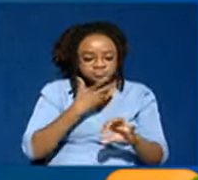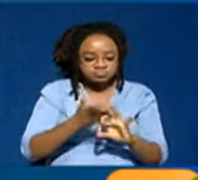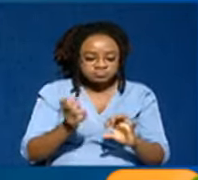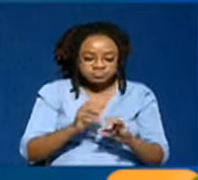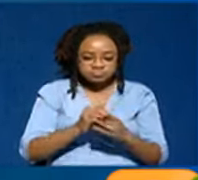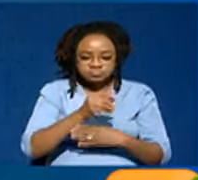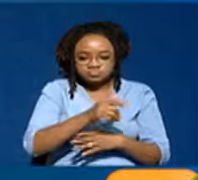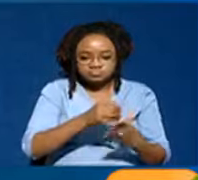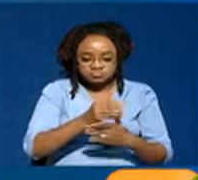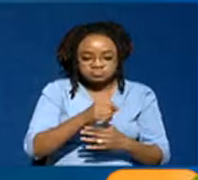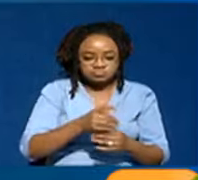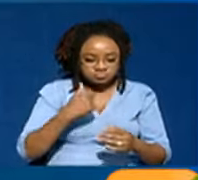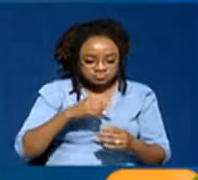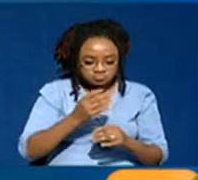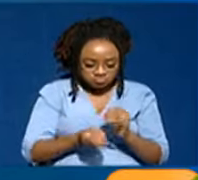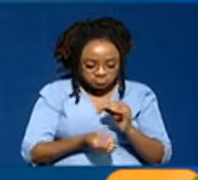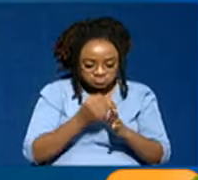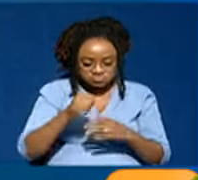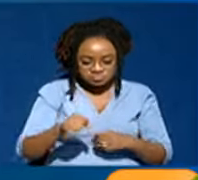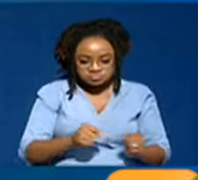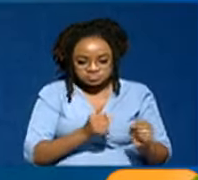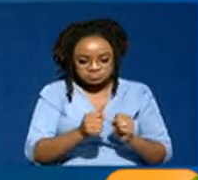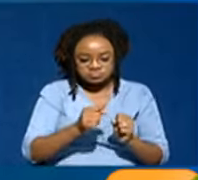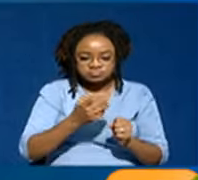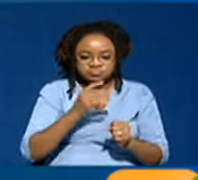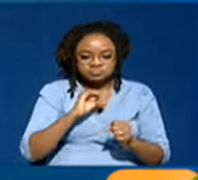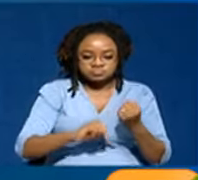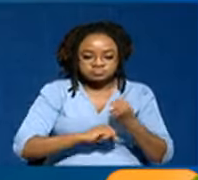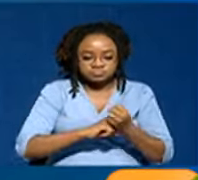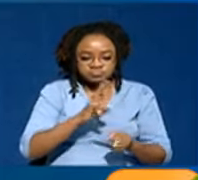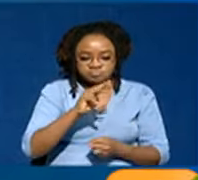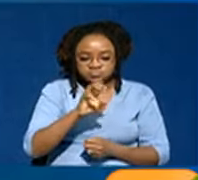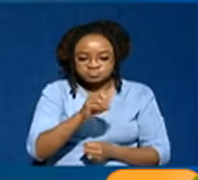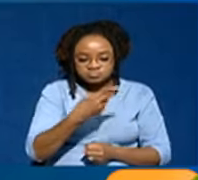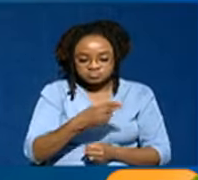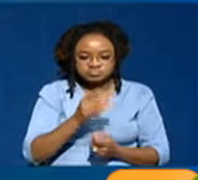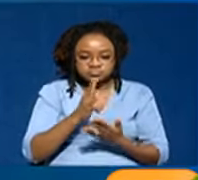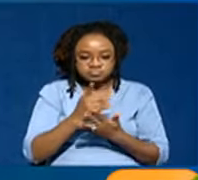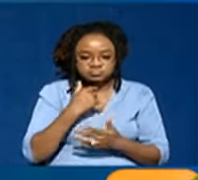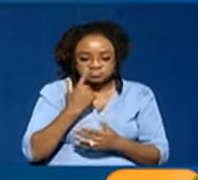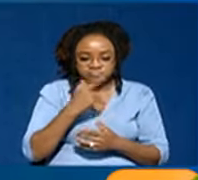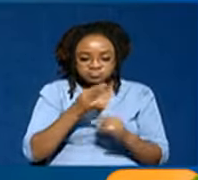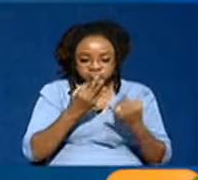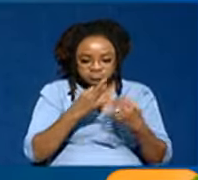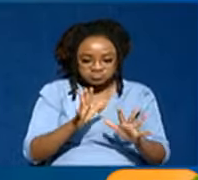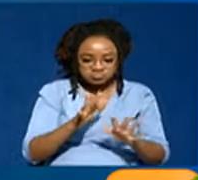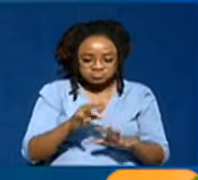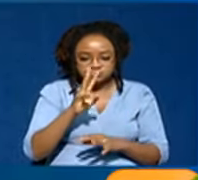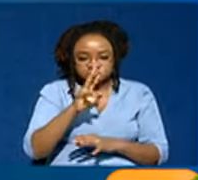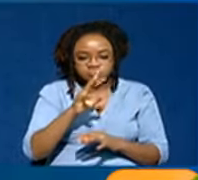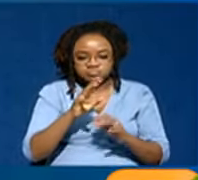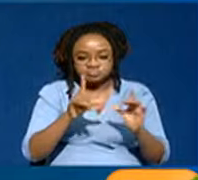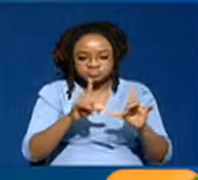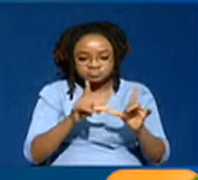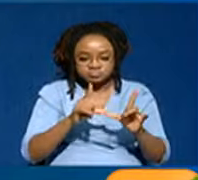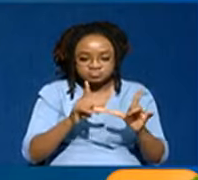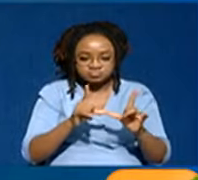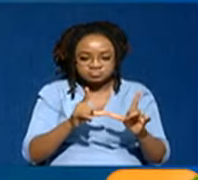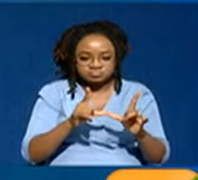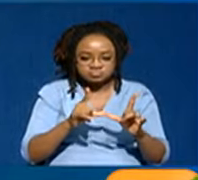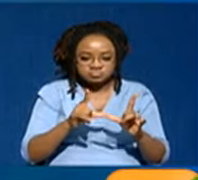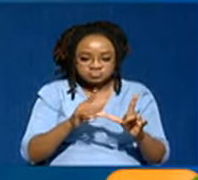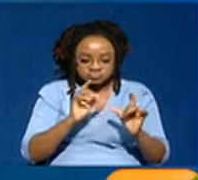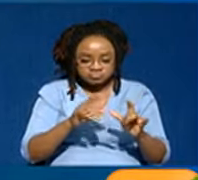areas so that those who are finished can get their certificates. Okay. Those who are still in college can do their exams, because sometimes they find it difficult